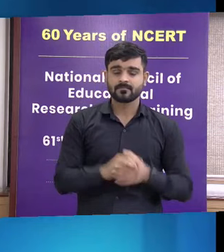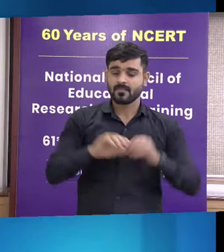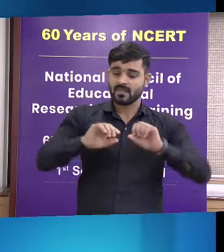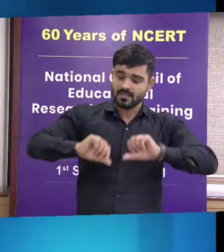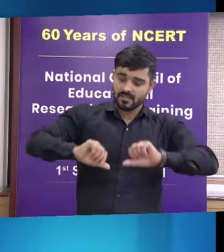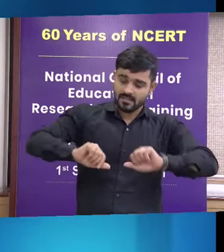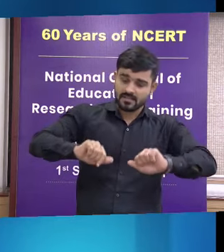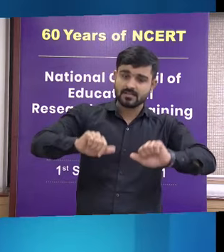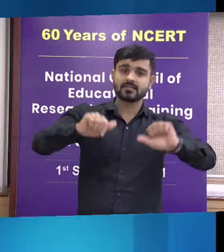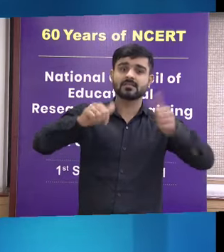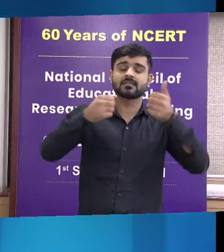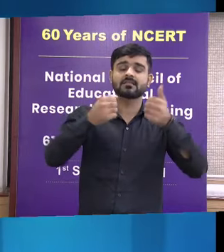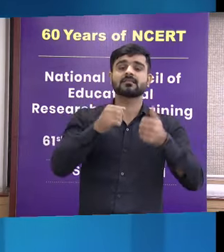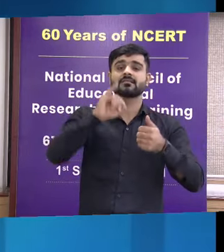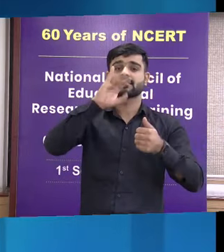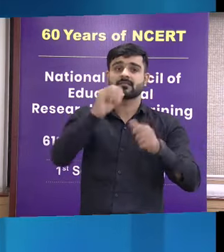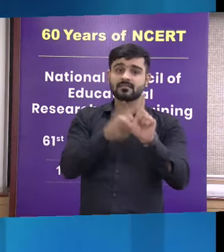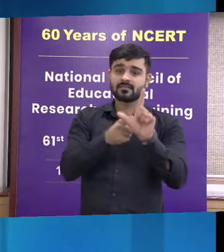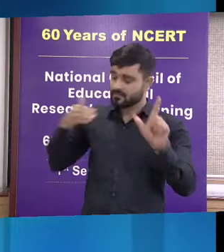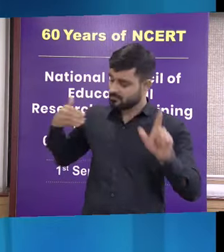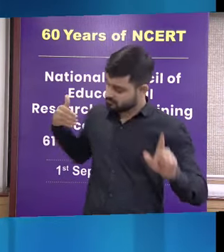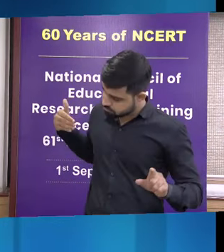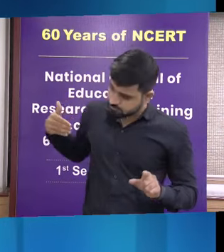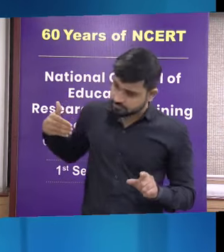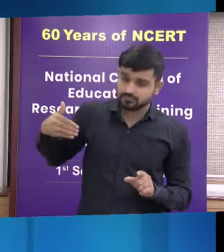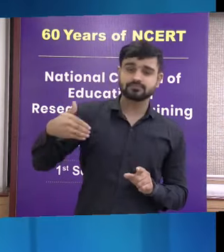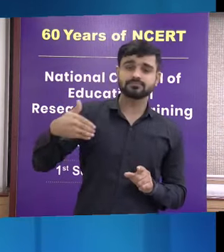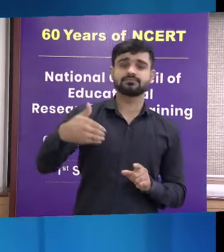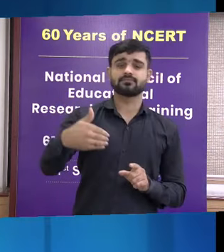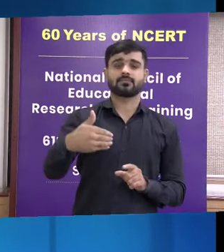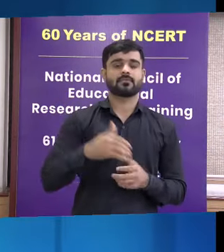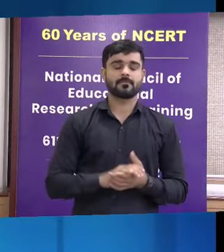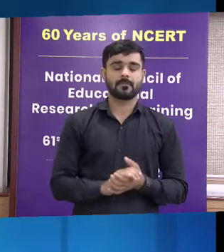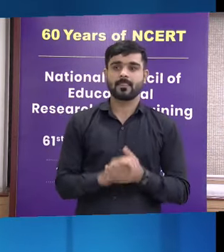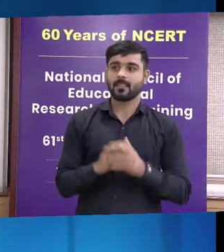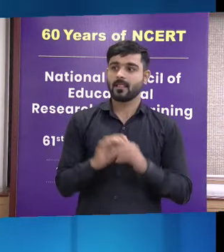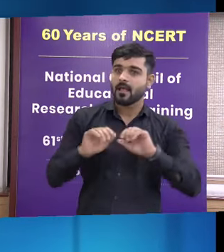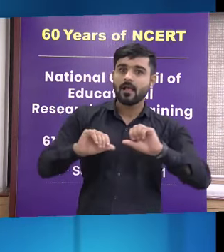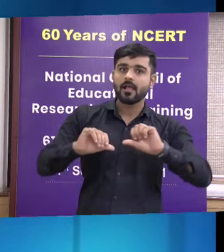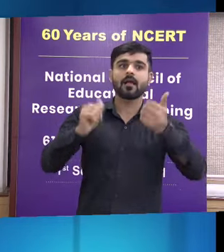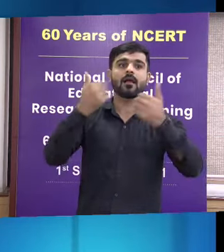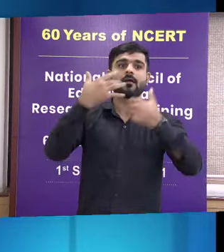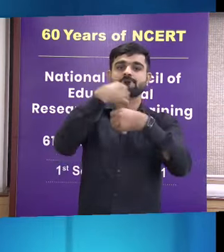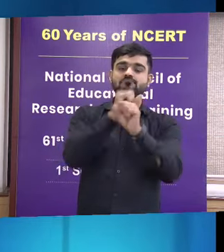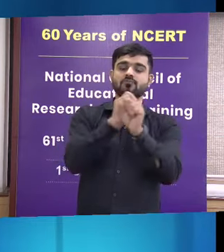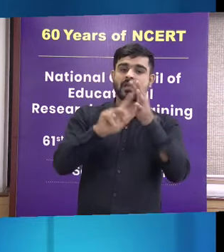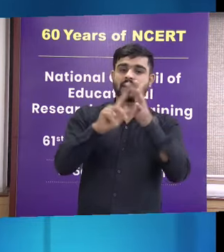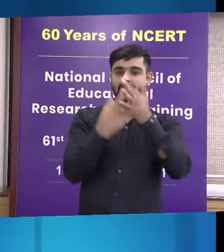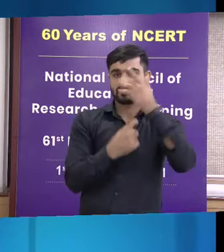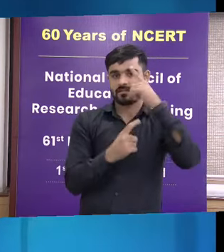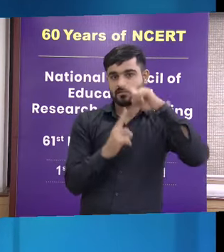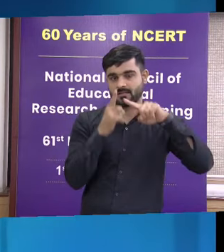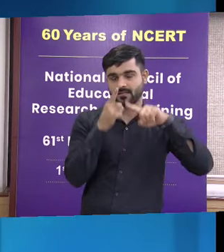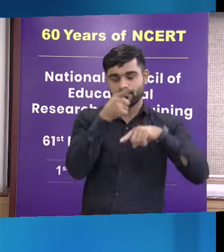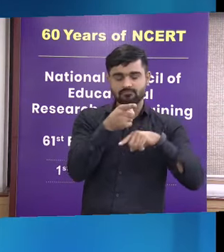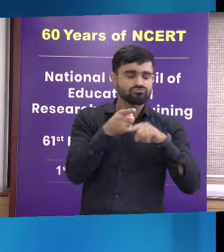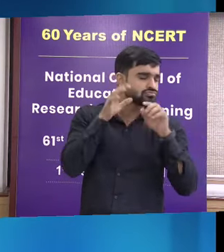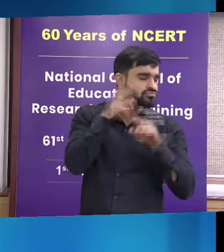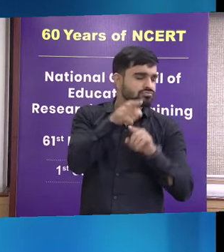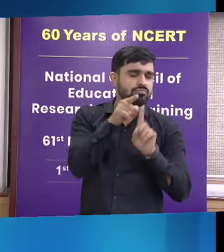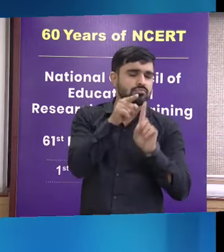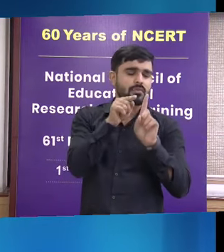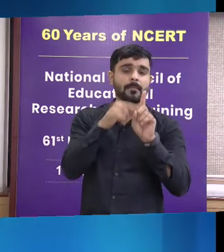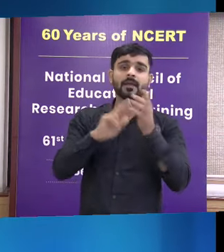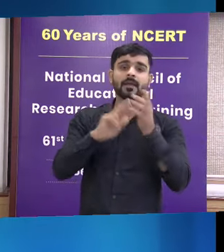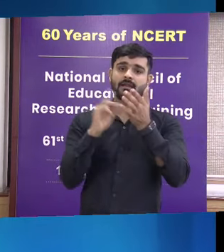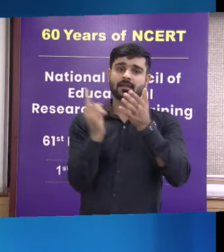Successful 60 years of event created by the NCERT to shape the